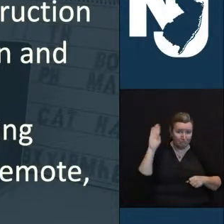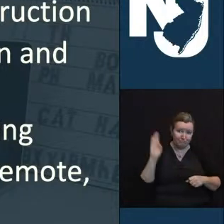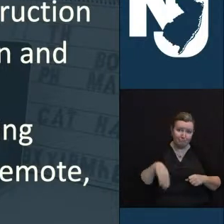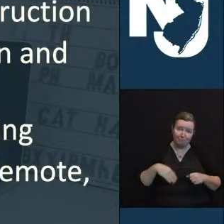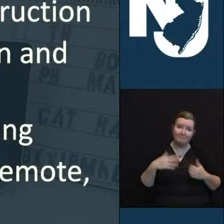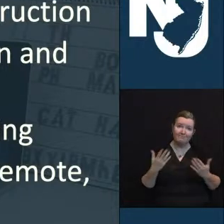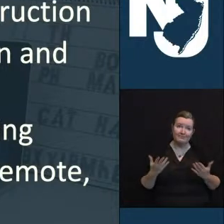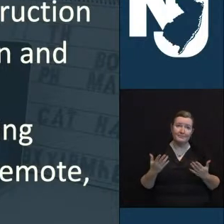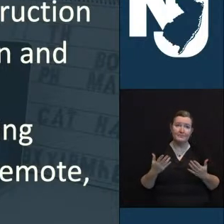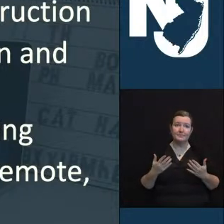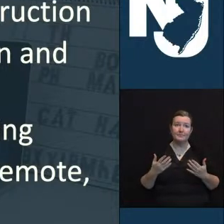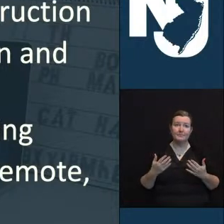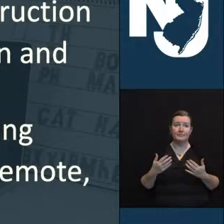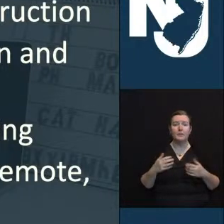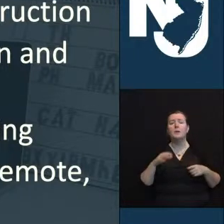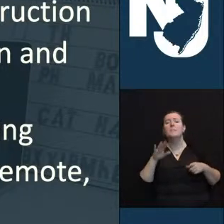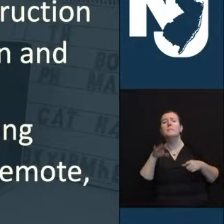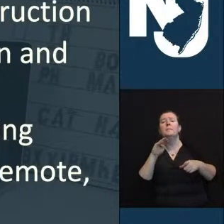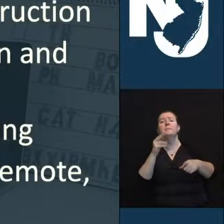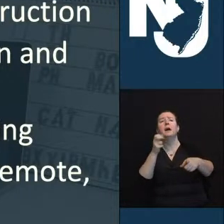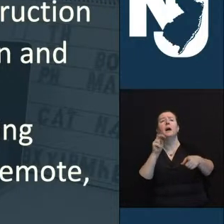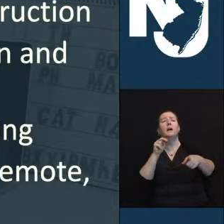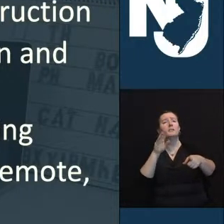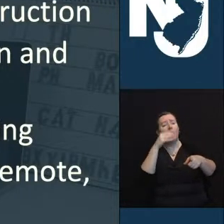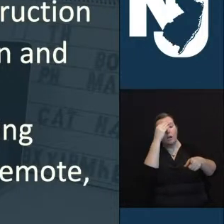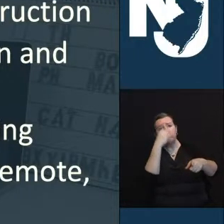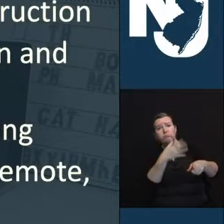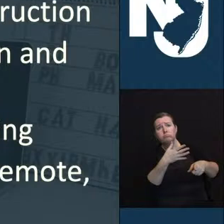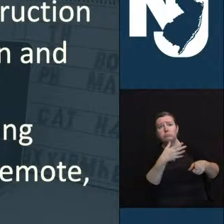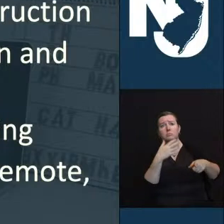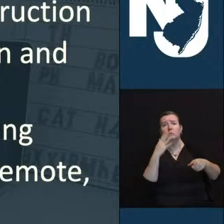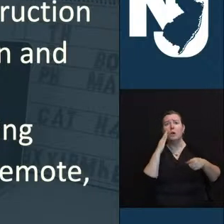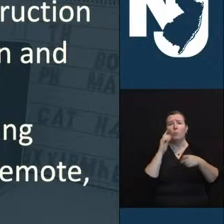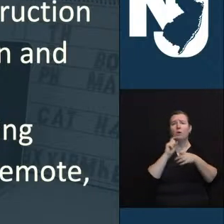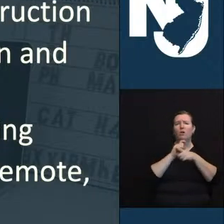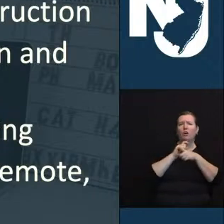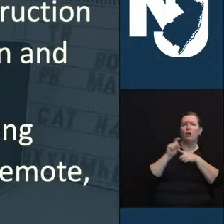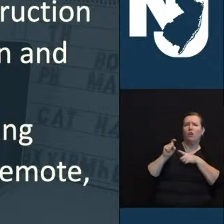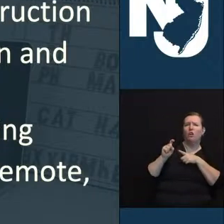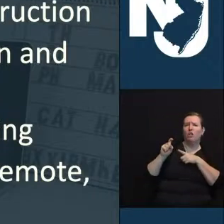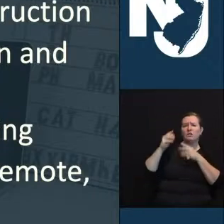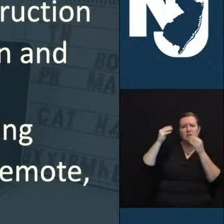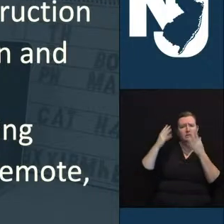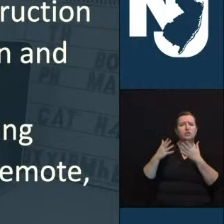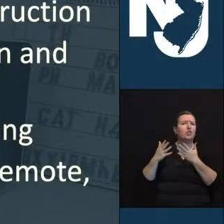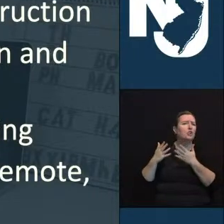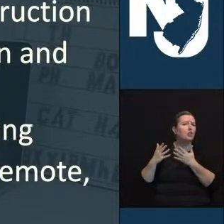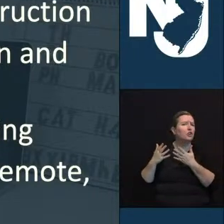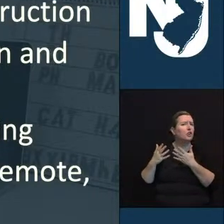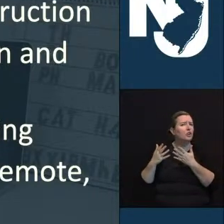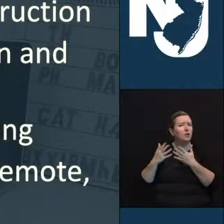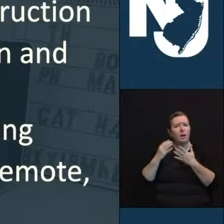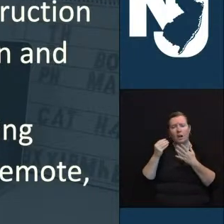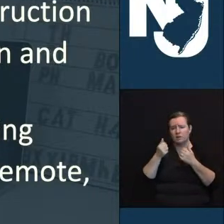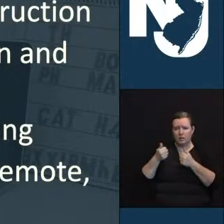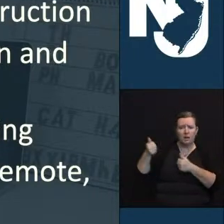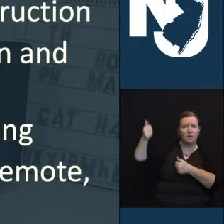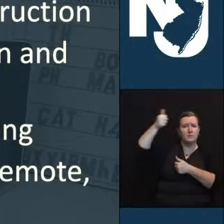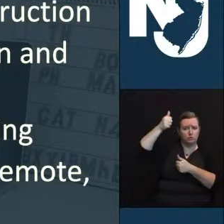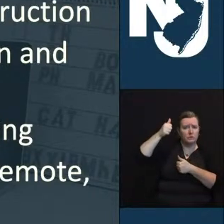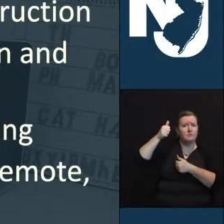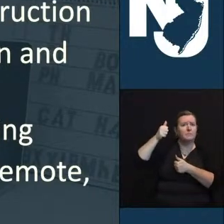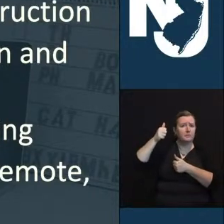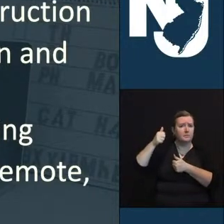now of reaching out and calling folks in our educational communities out of the blue. I also spoke with the